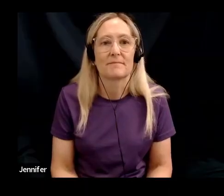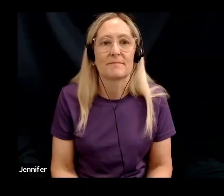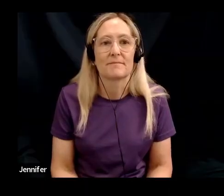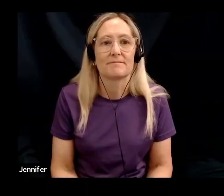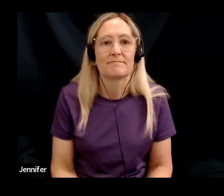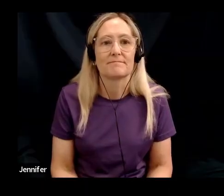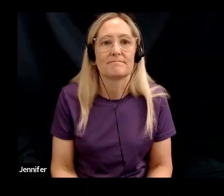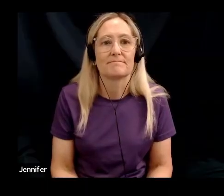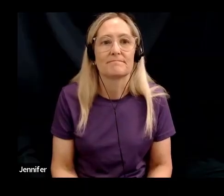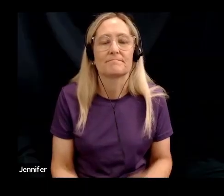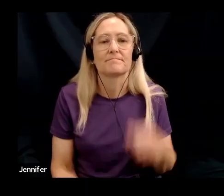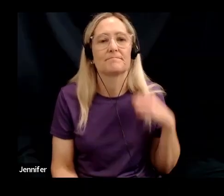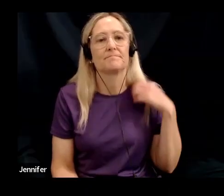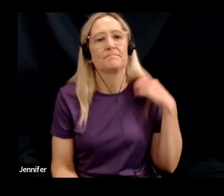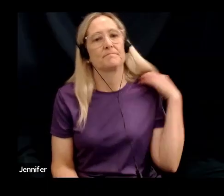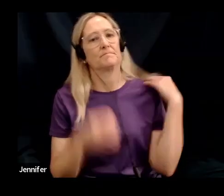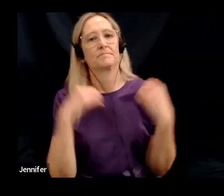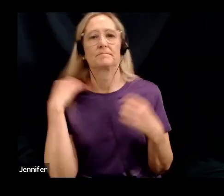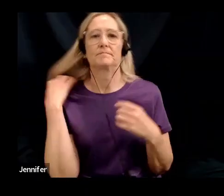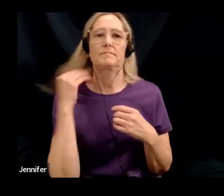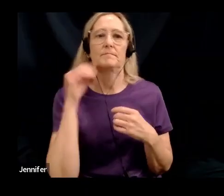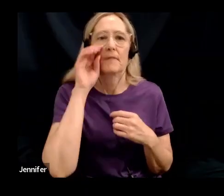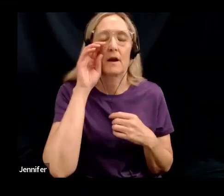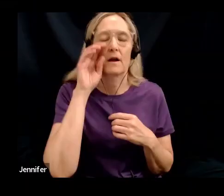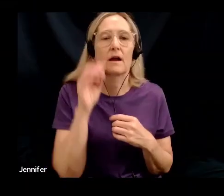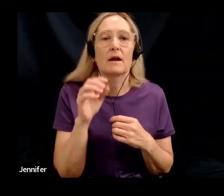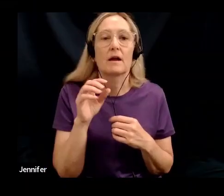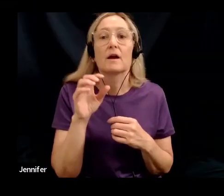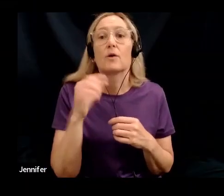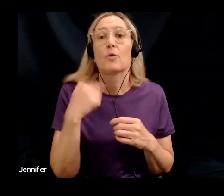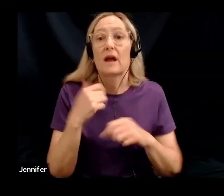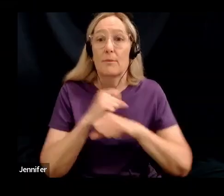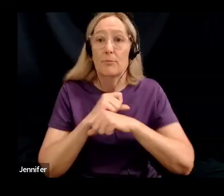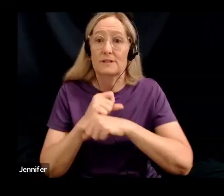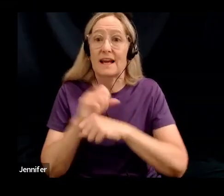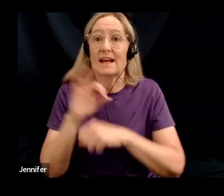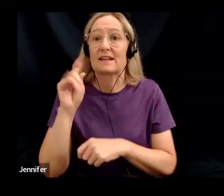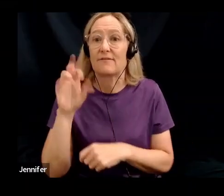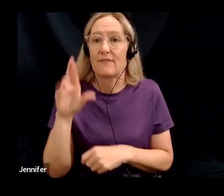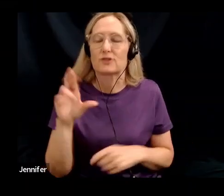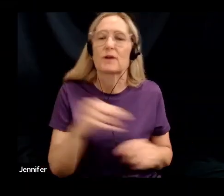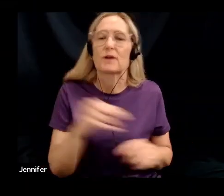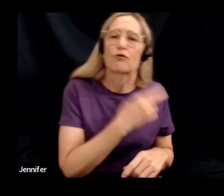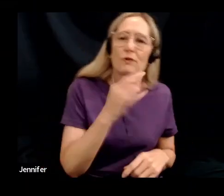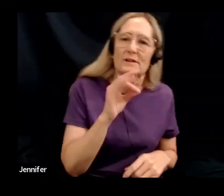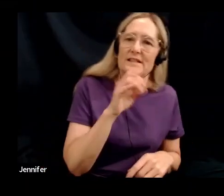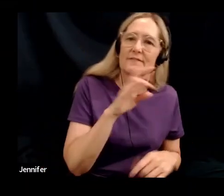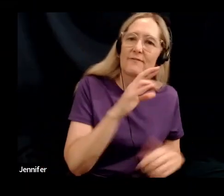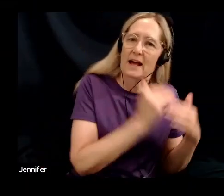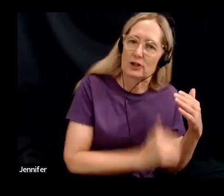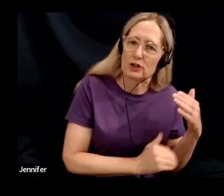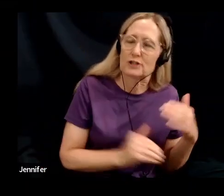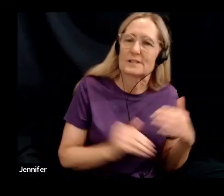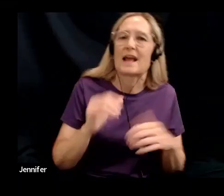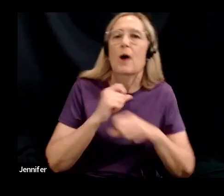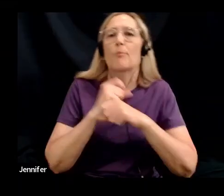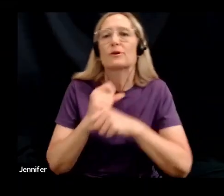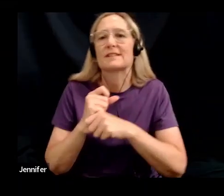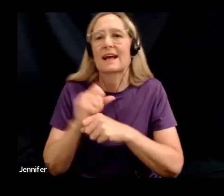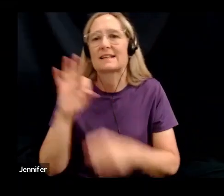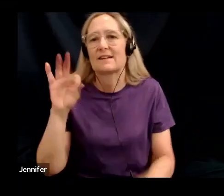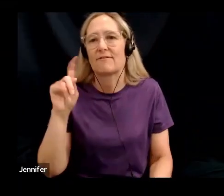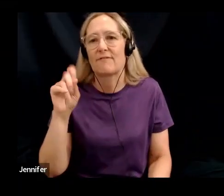So on the flip side of the risk factors, we have protective factors. So these are things that we can do to help